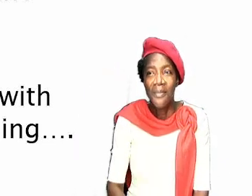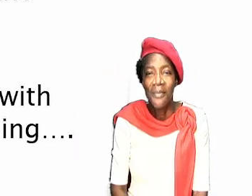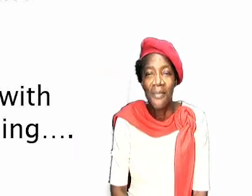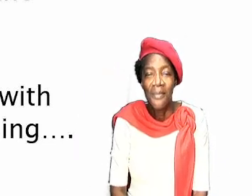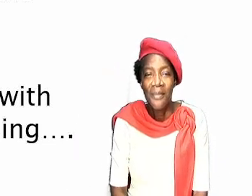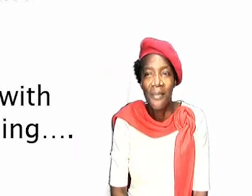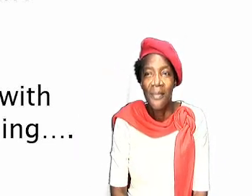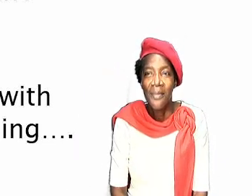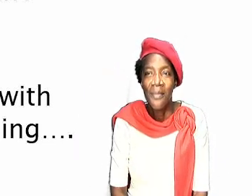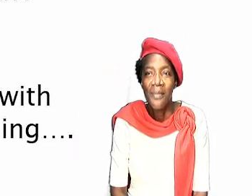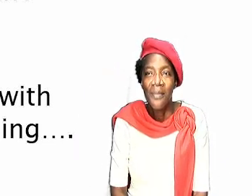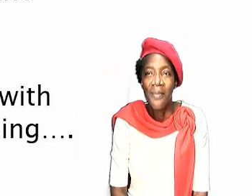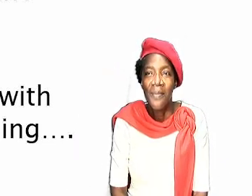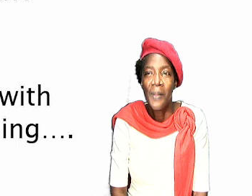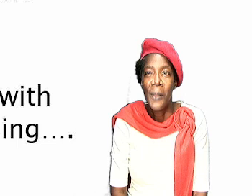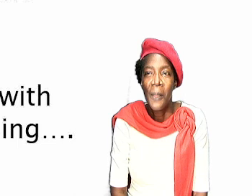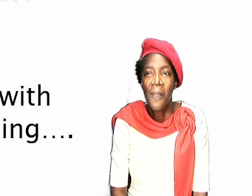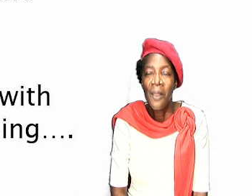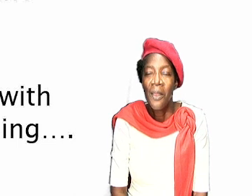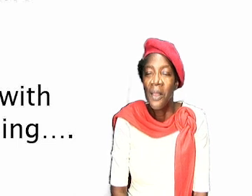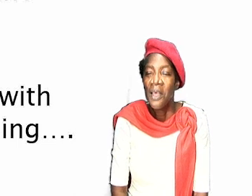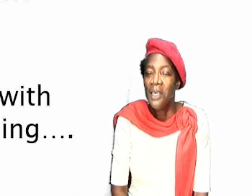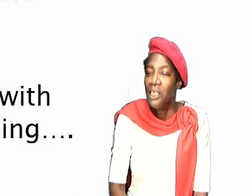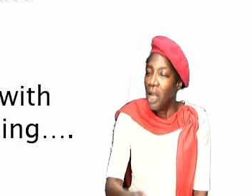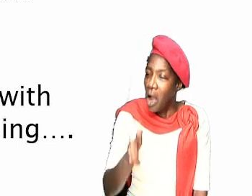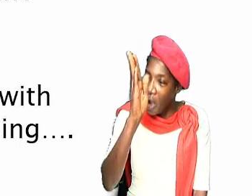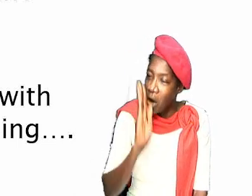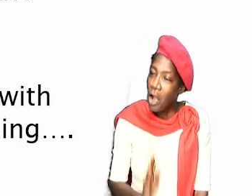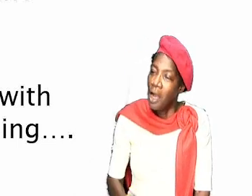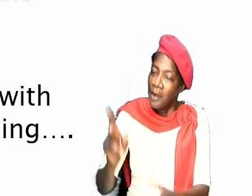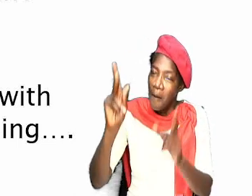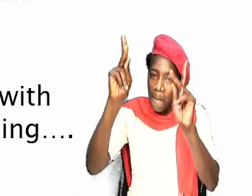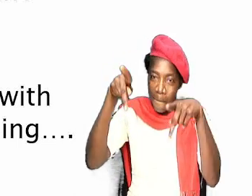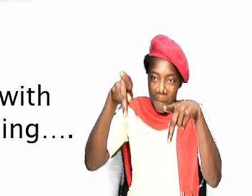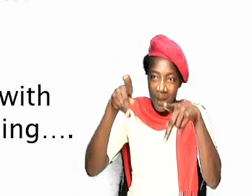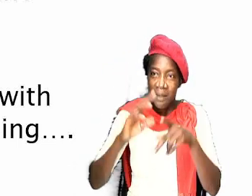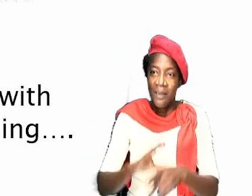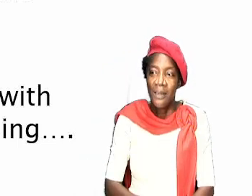We can also say that, look here, he's a godly person.